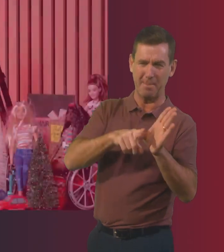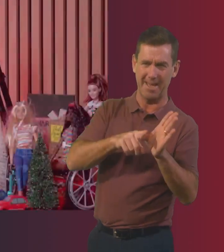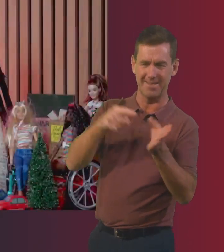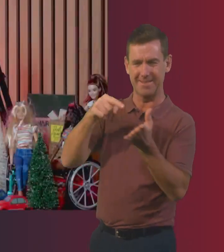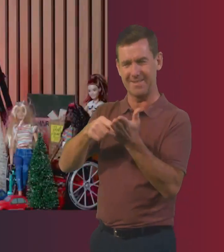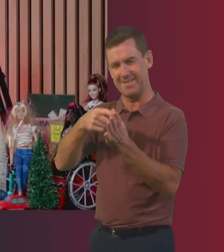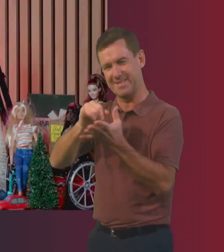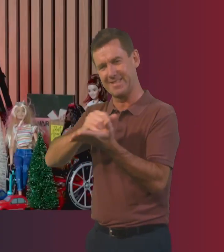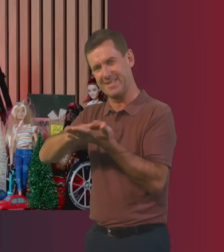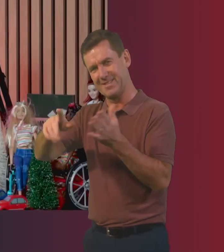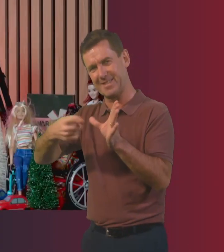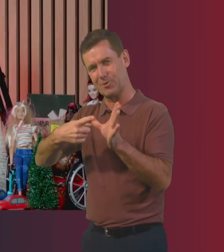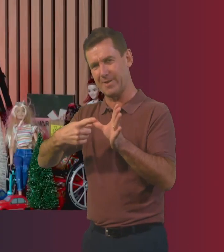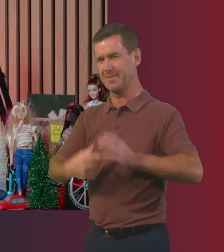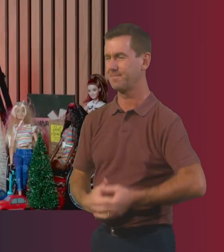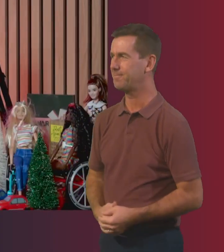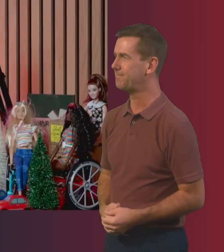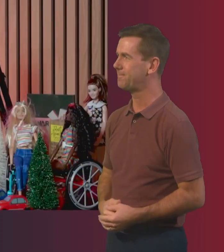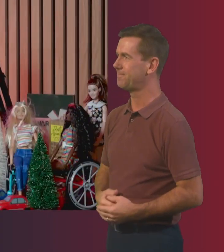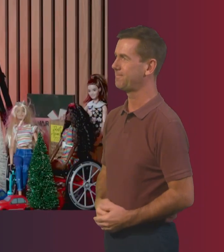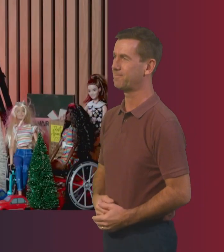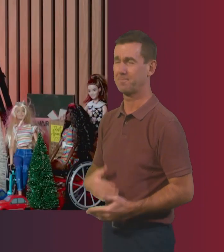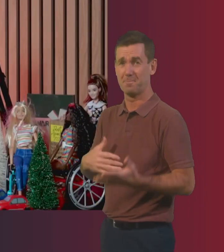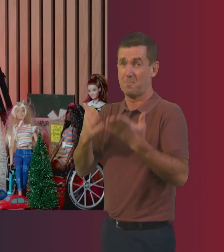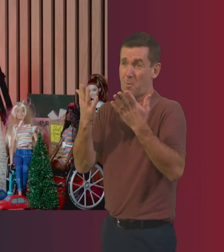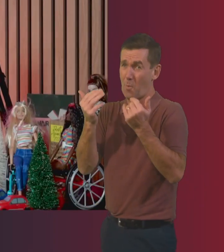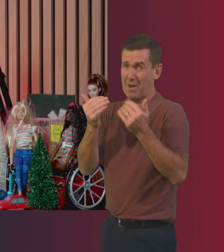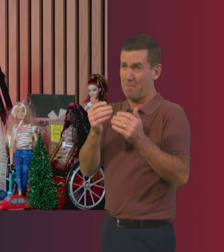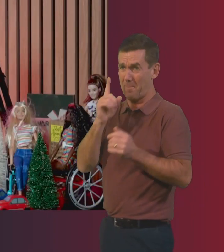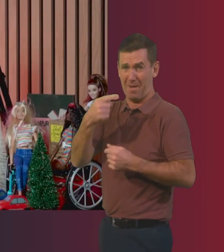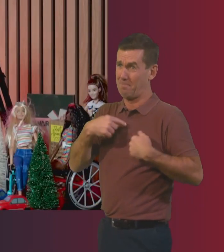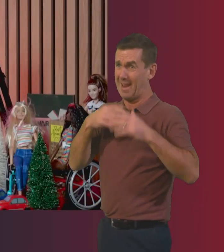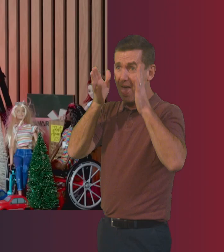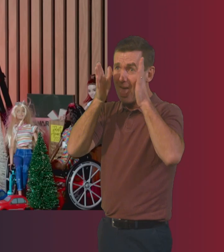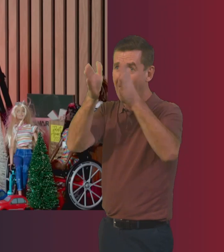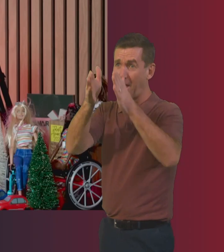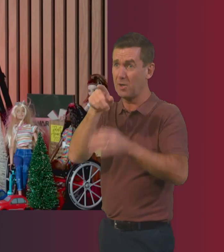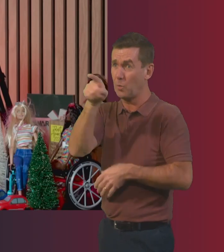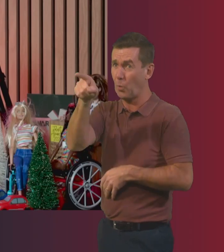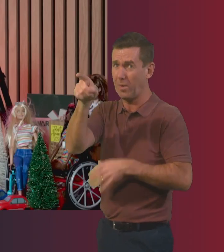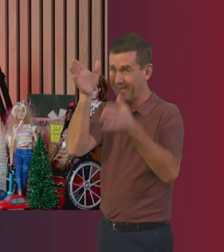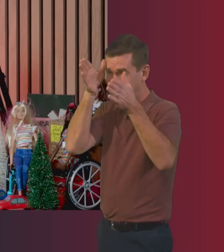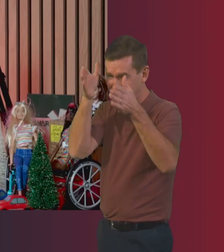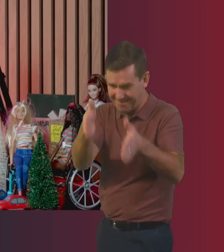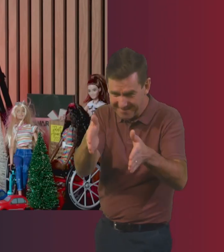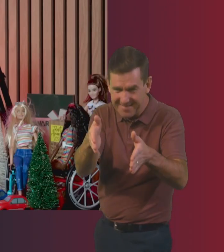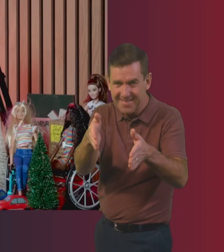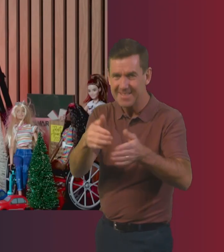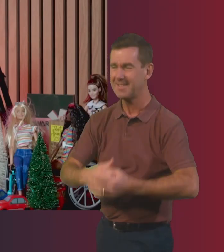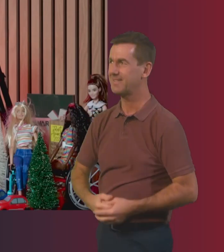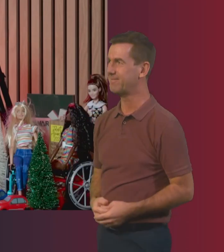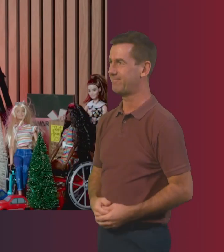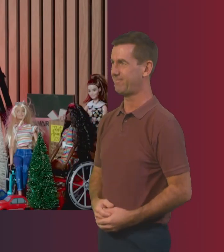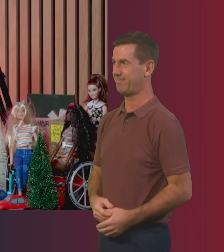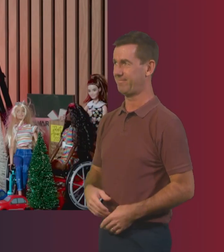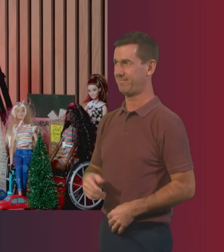A huge welcome. Now, I'm rather distracted. I am sorry. I just said everyone's null now. You're not even